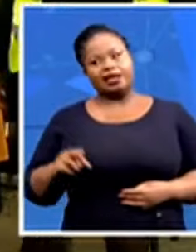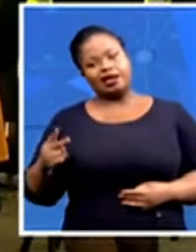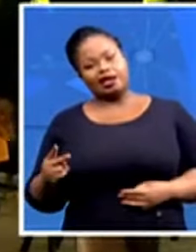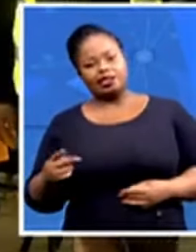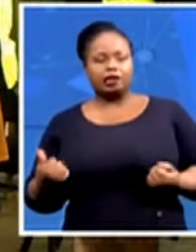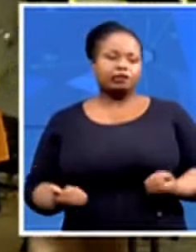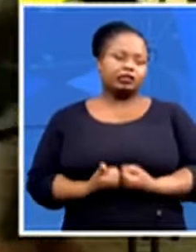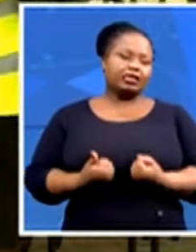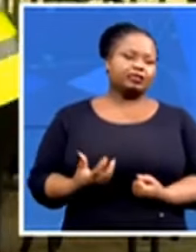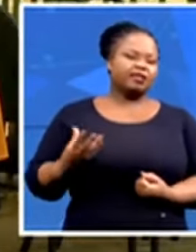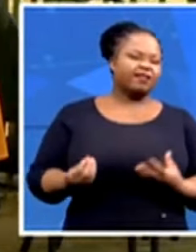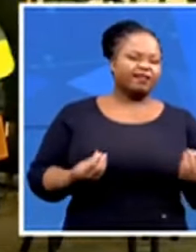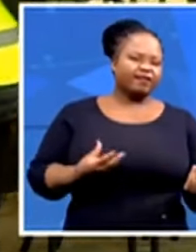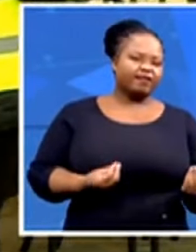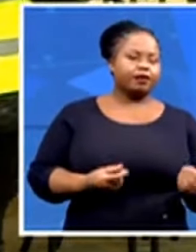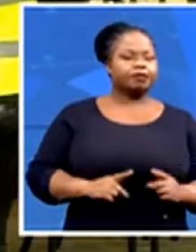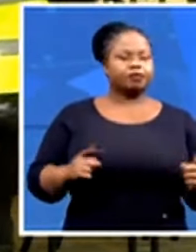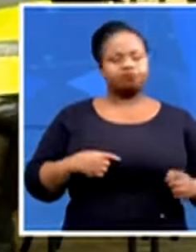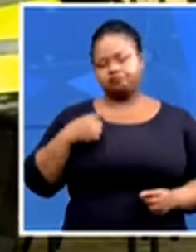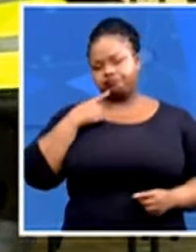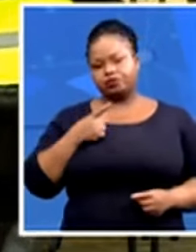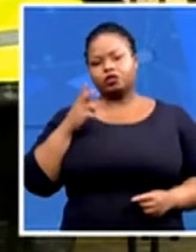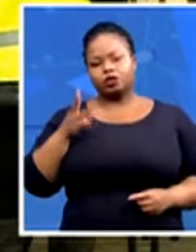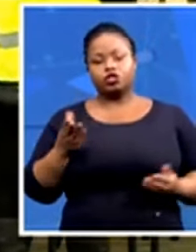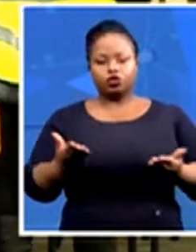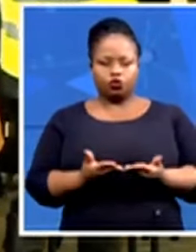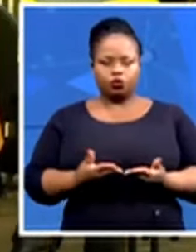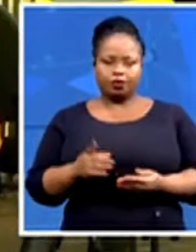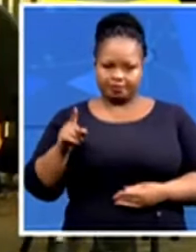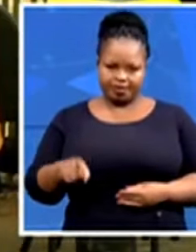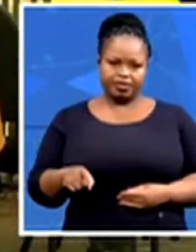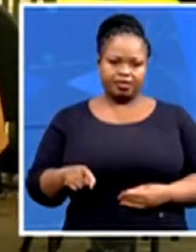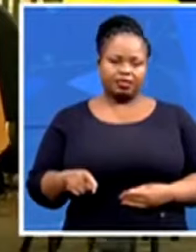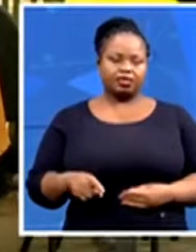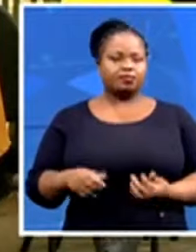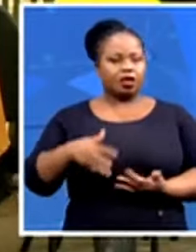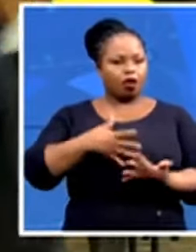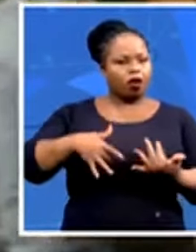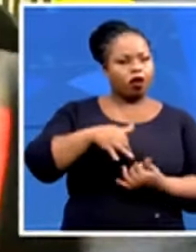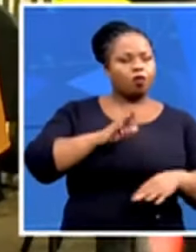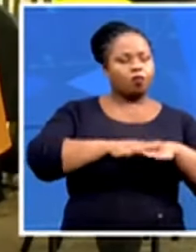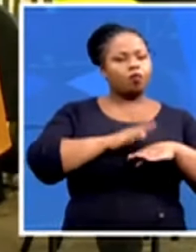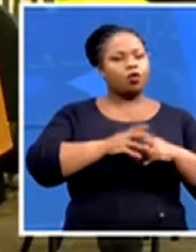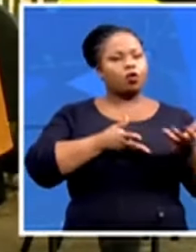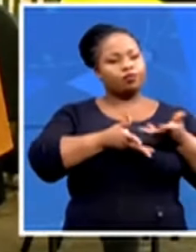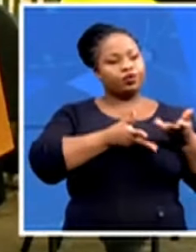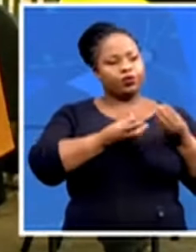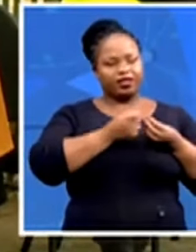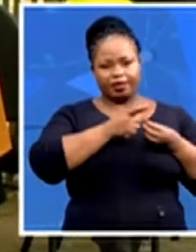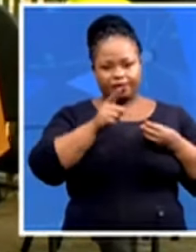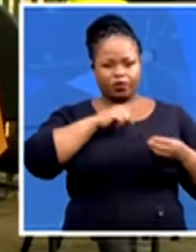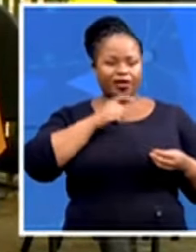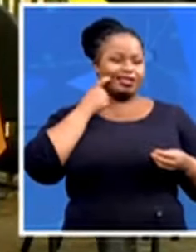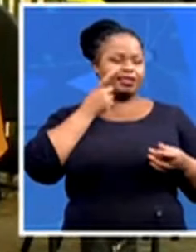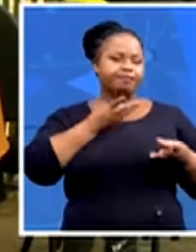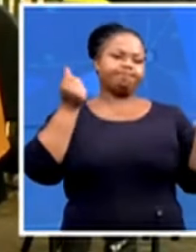that schools will have to be engaging with them so that they can find a solution, as he does